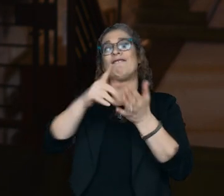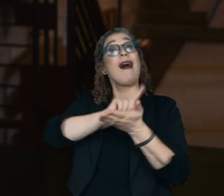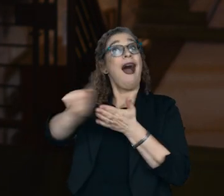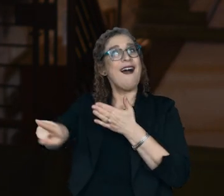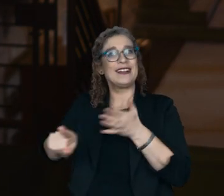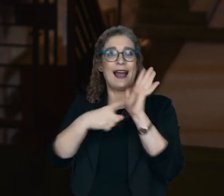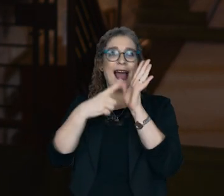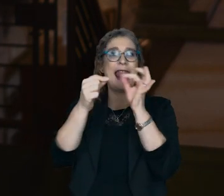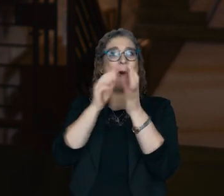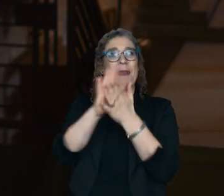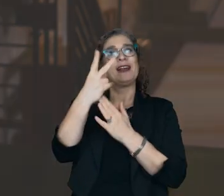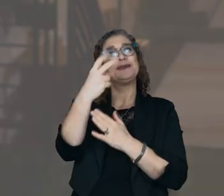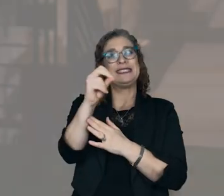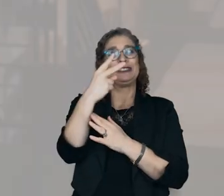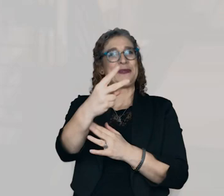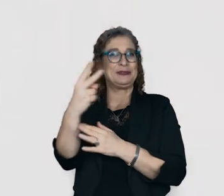2022. Thank you.